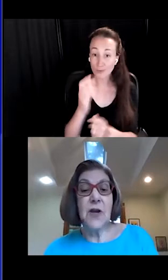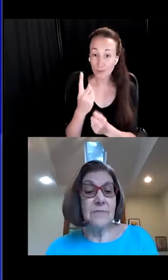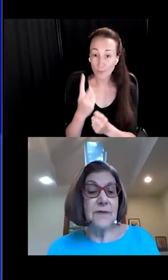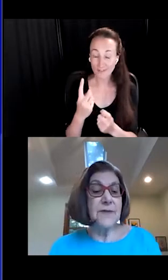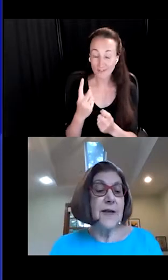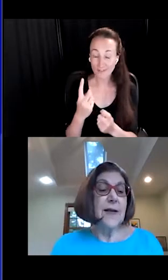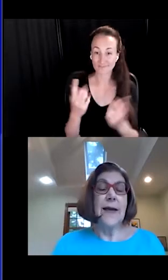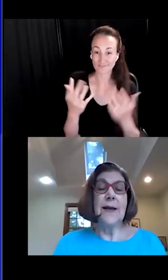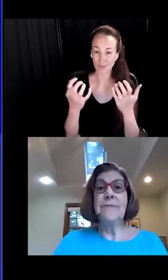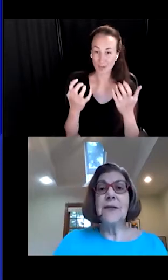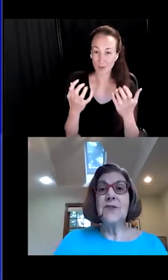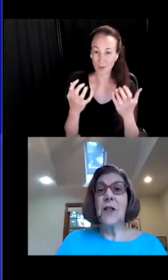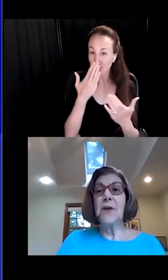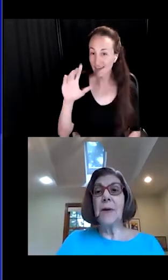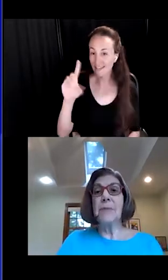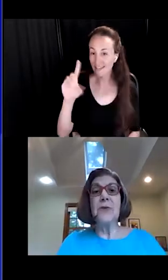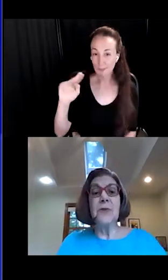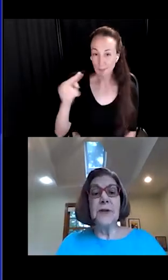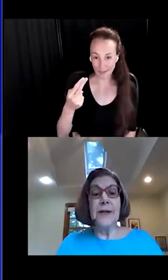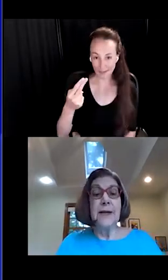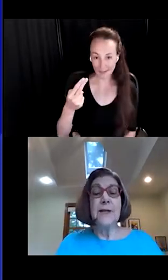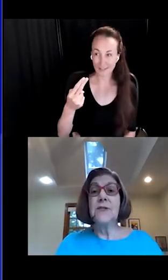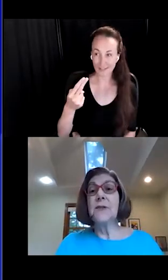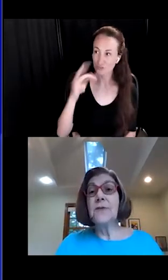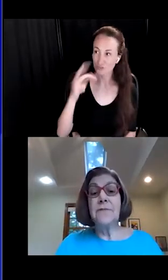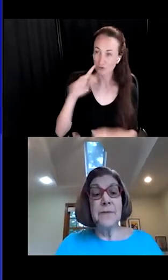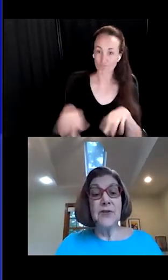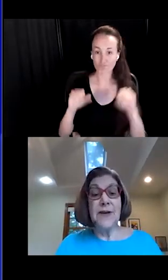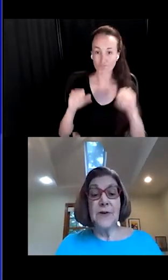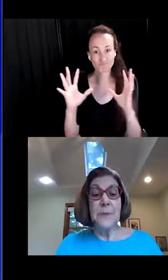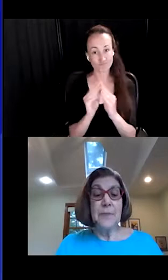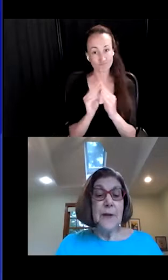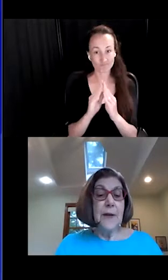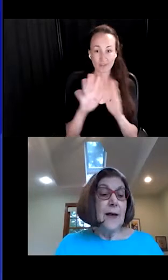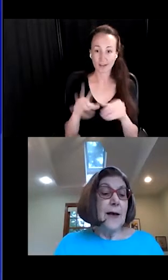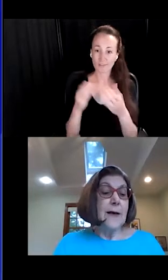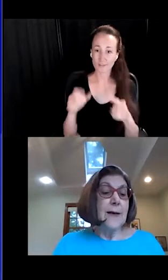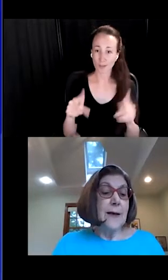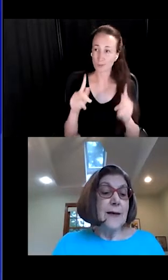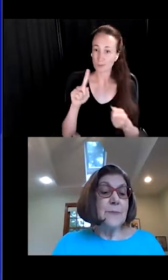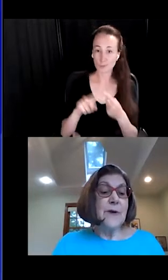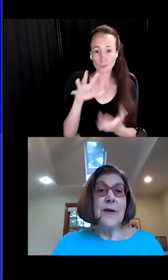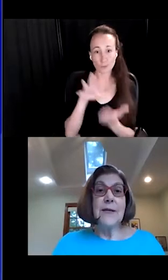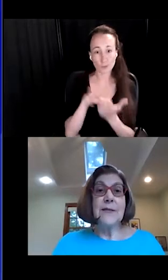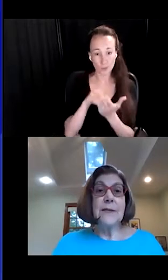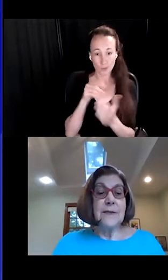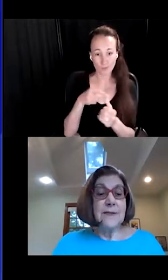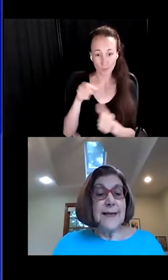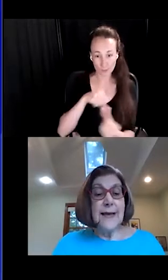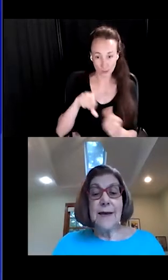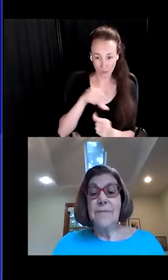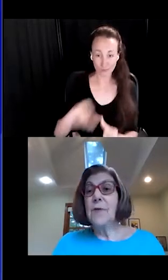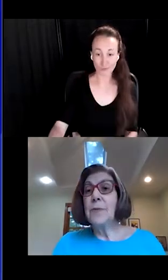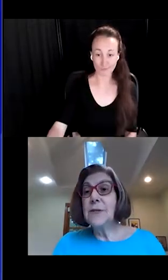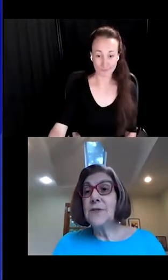this conference and giving us all an opportunity to learn from each other. As Marianne